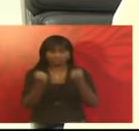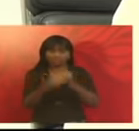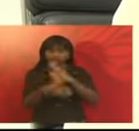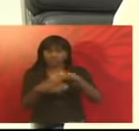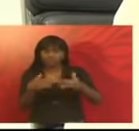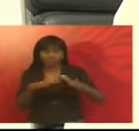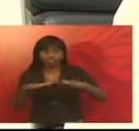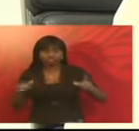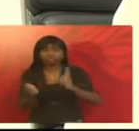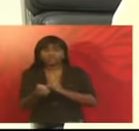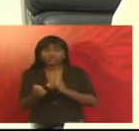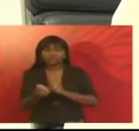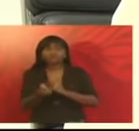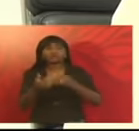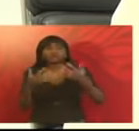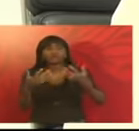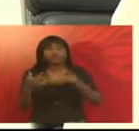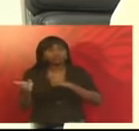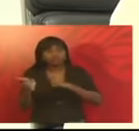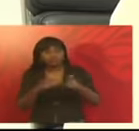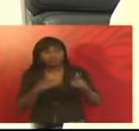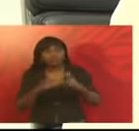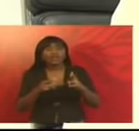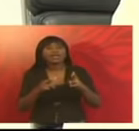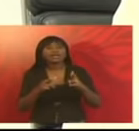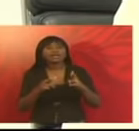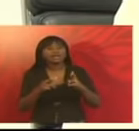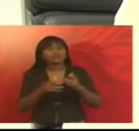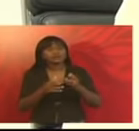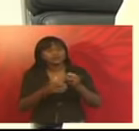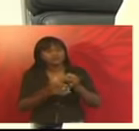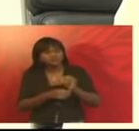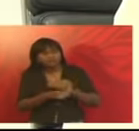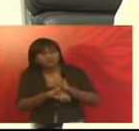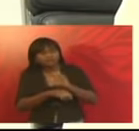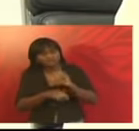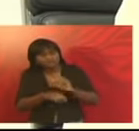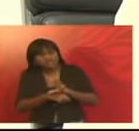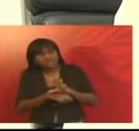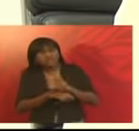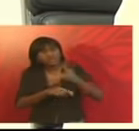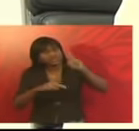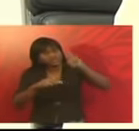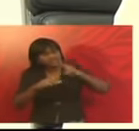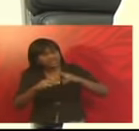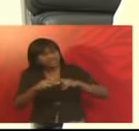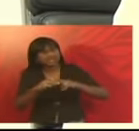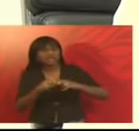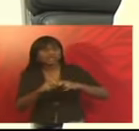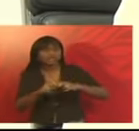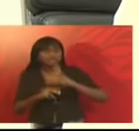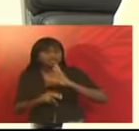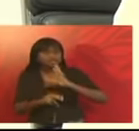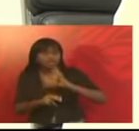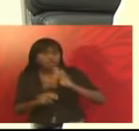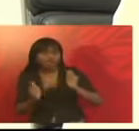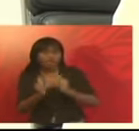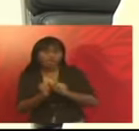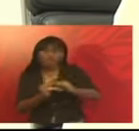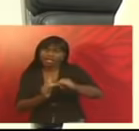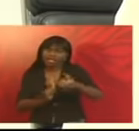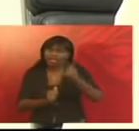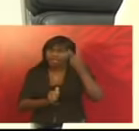are ready and willing to counsel any parent, to have a sit-down discussion with any parent. And I want to add,